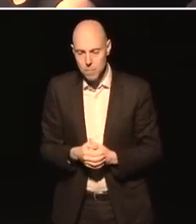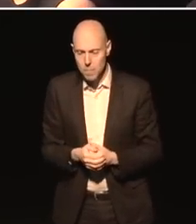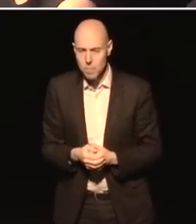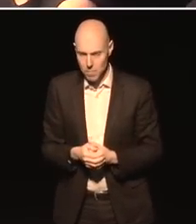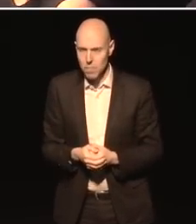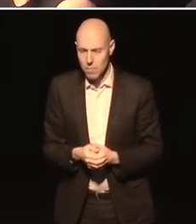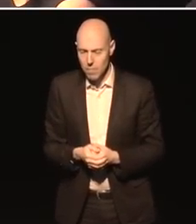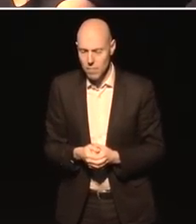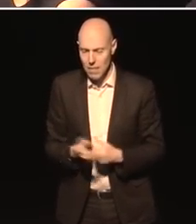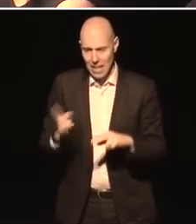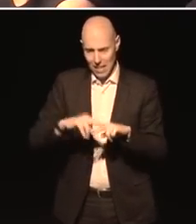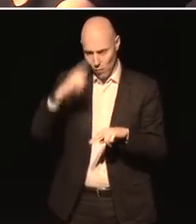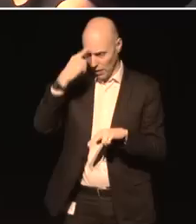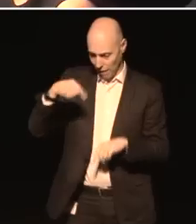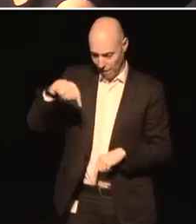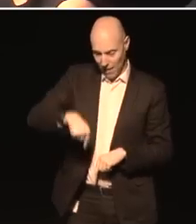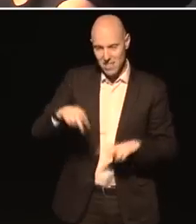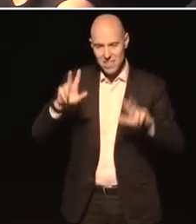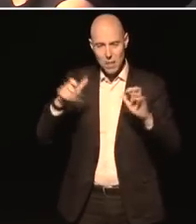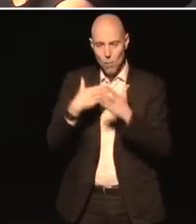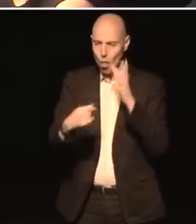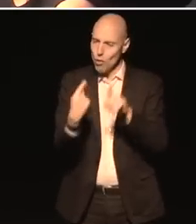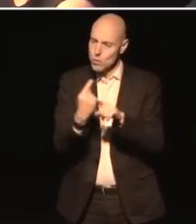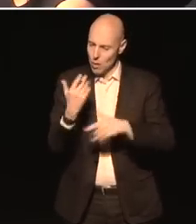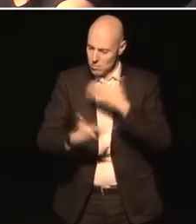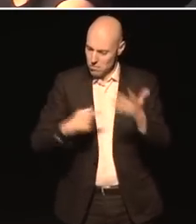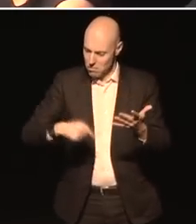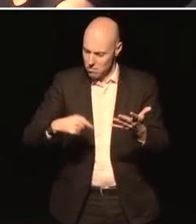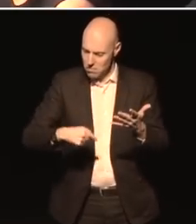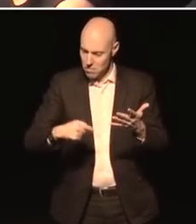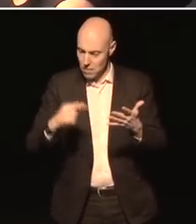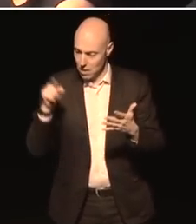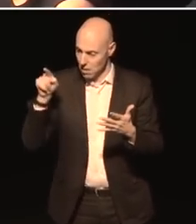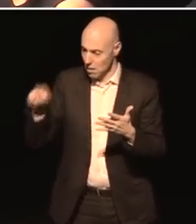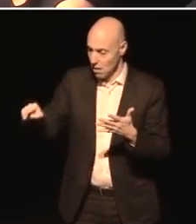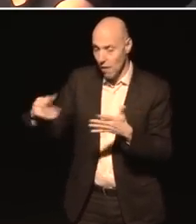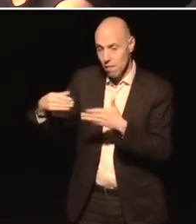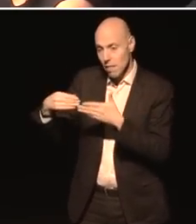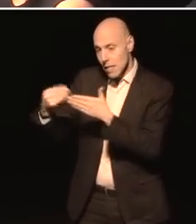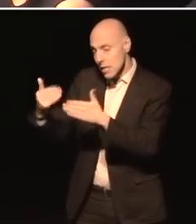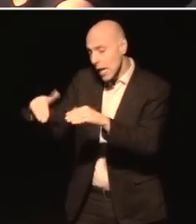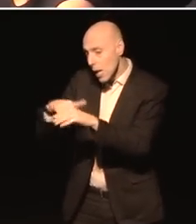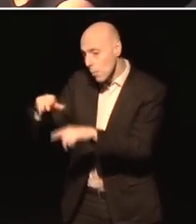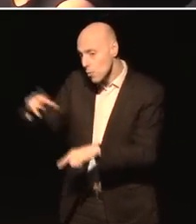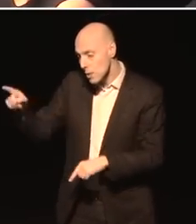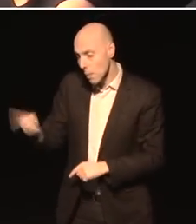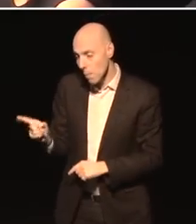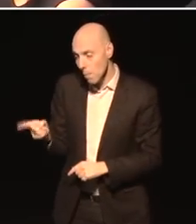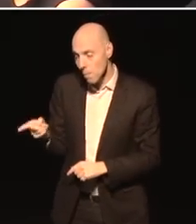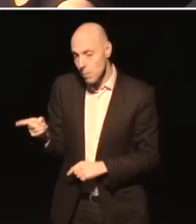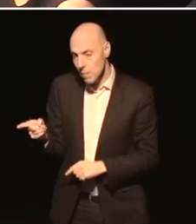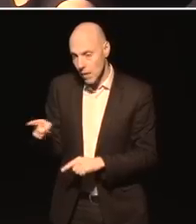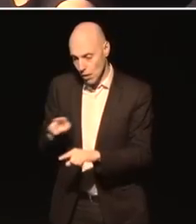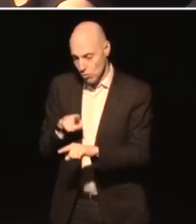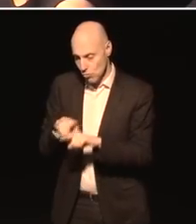that we're trying to instigate here, it's looking at the leadership within the museum and trying to transfer